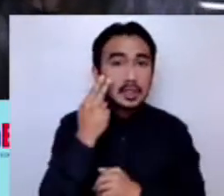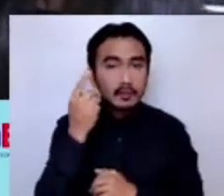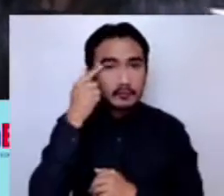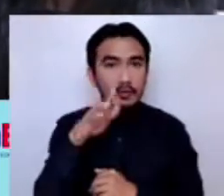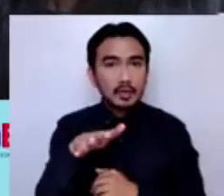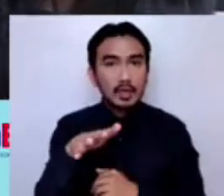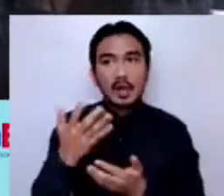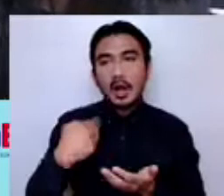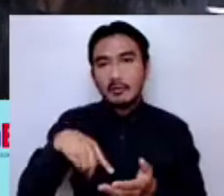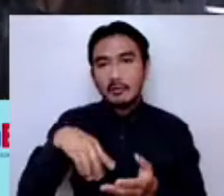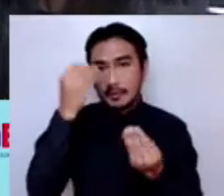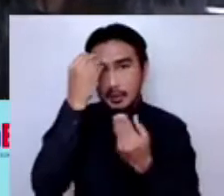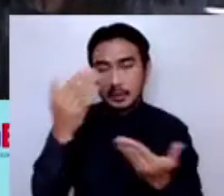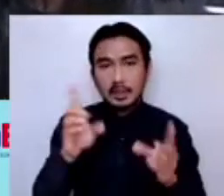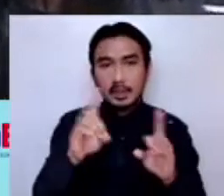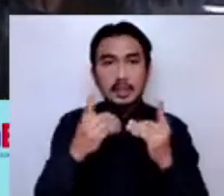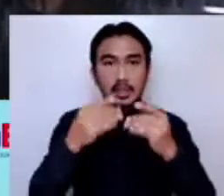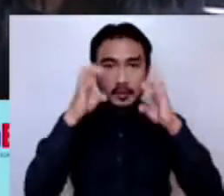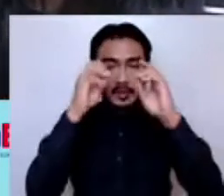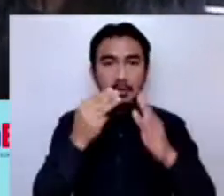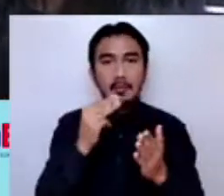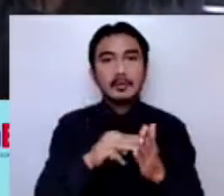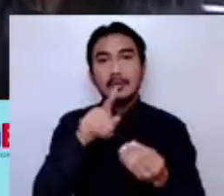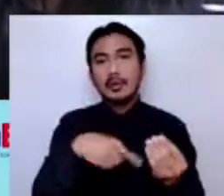or DepEd memorandum on the release of those tools.